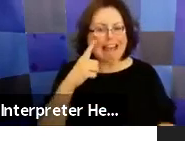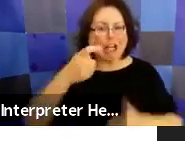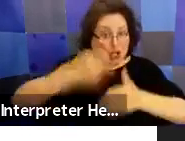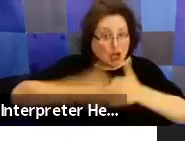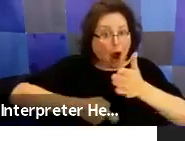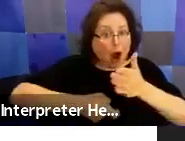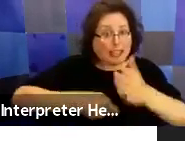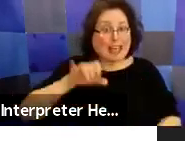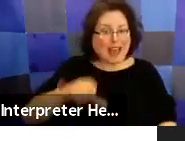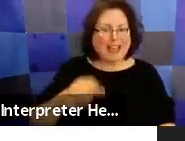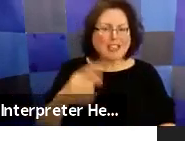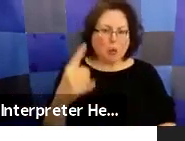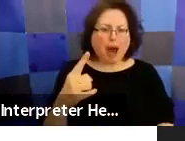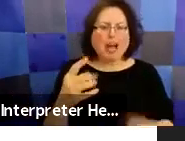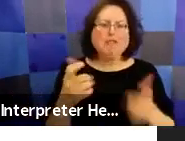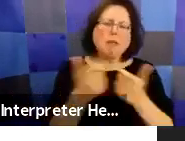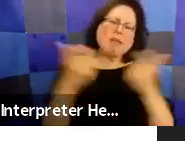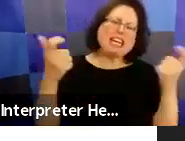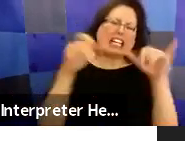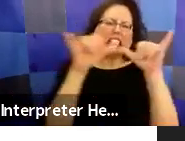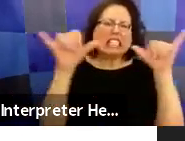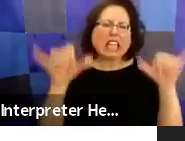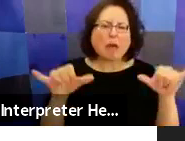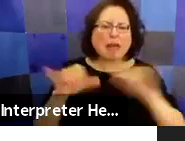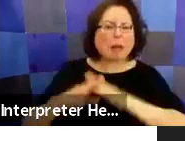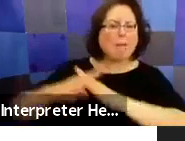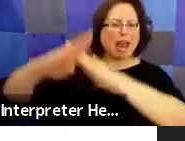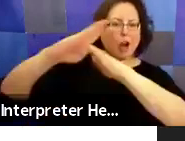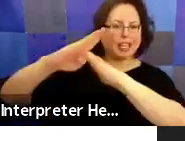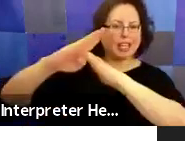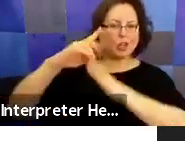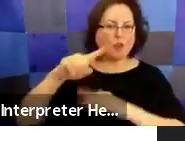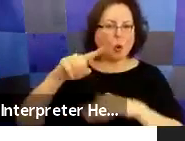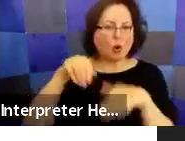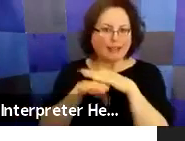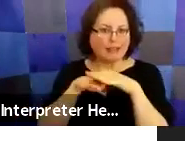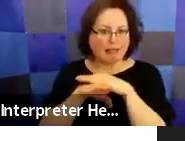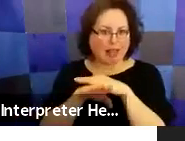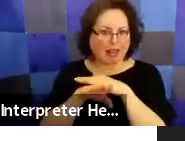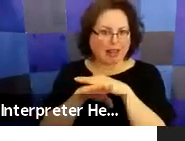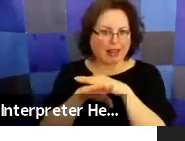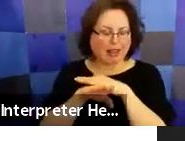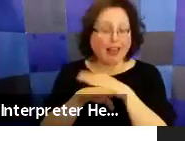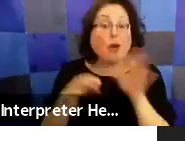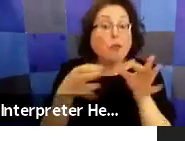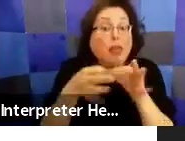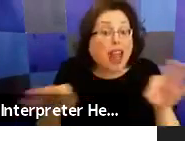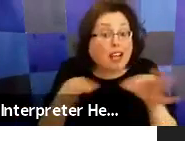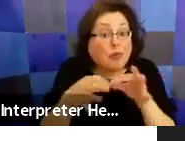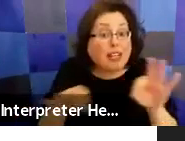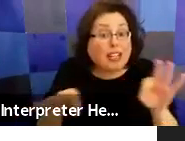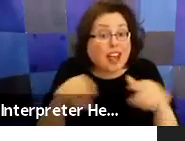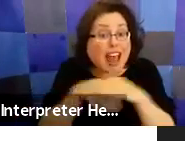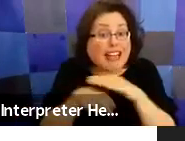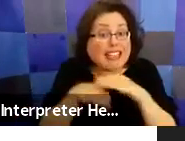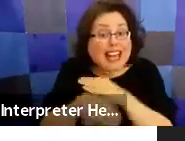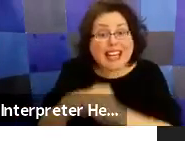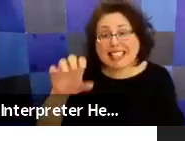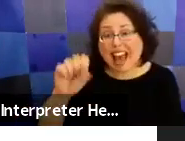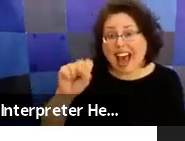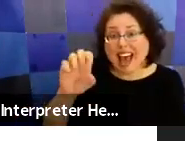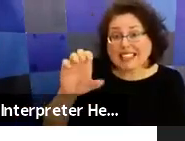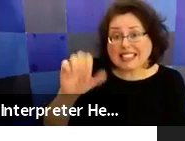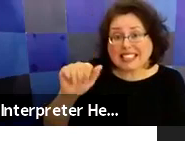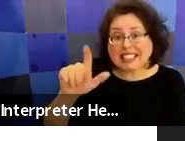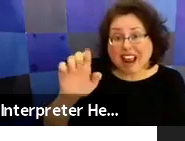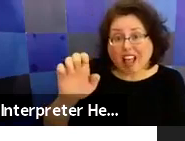biggest systemic barriers to language accessibility. And when you look at something like language access at scale, indeed,